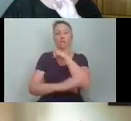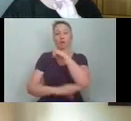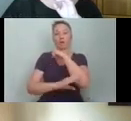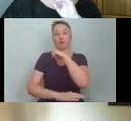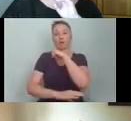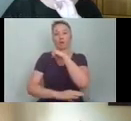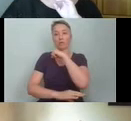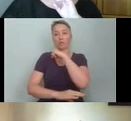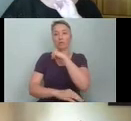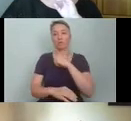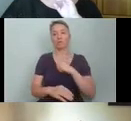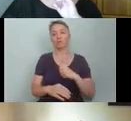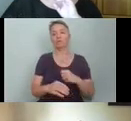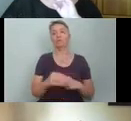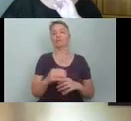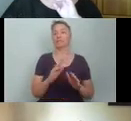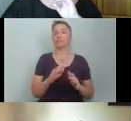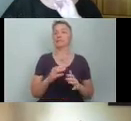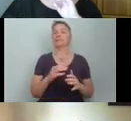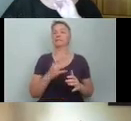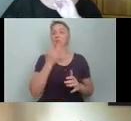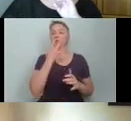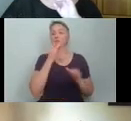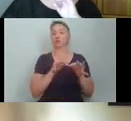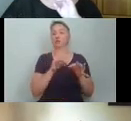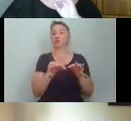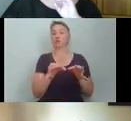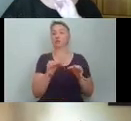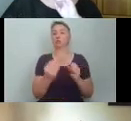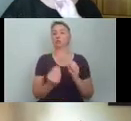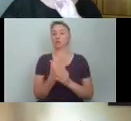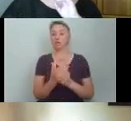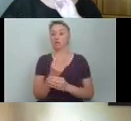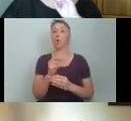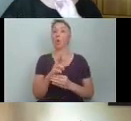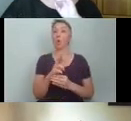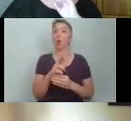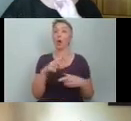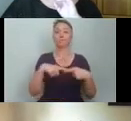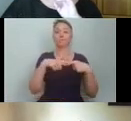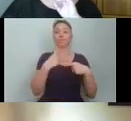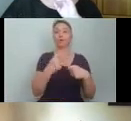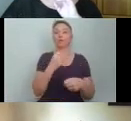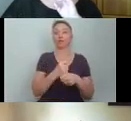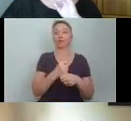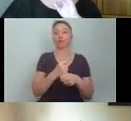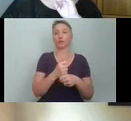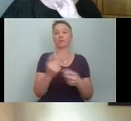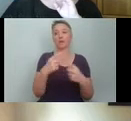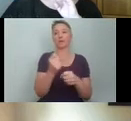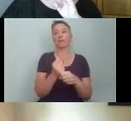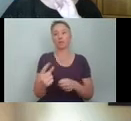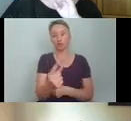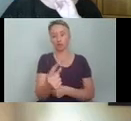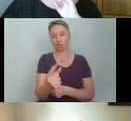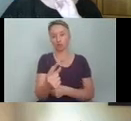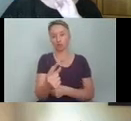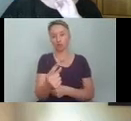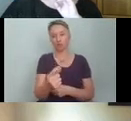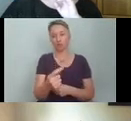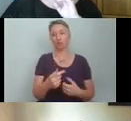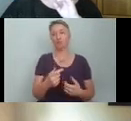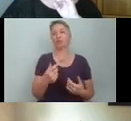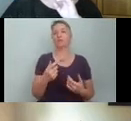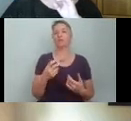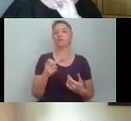say, I want to defer until the spring semester, I want to defer until next year, which is making